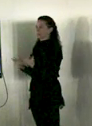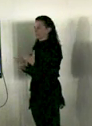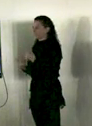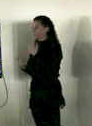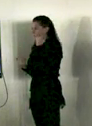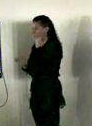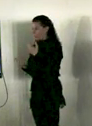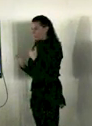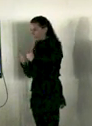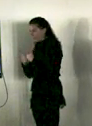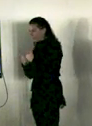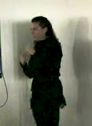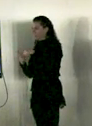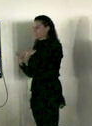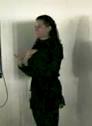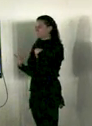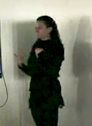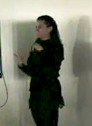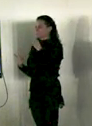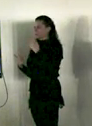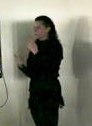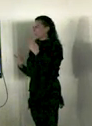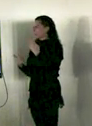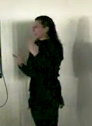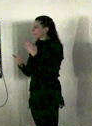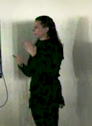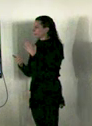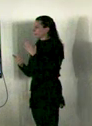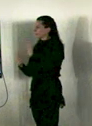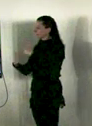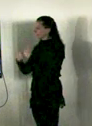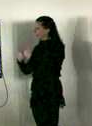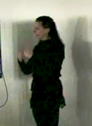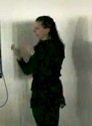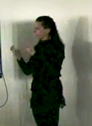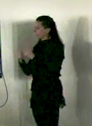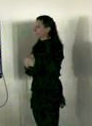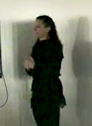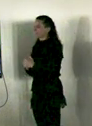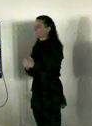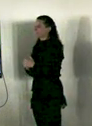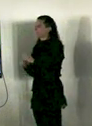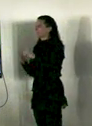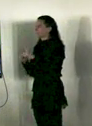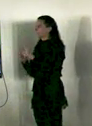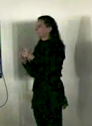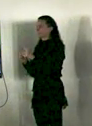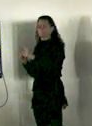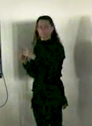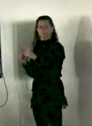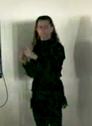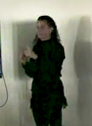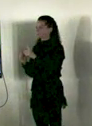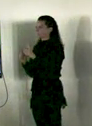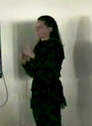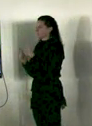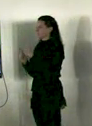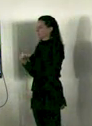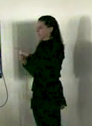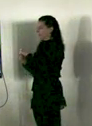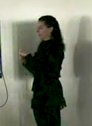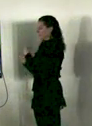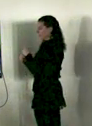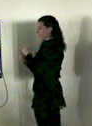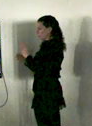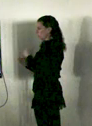we want a game, it has to be the Jason Brody game. But they're missing the financial argument that, okay, so I